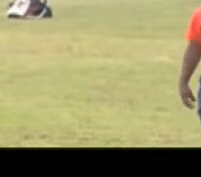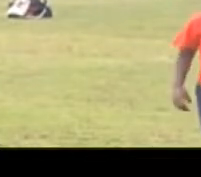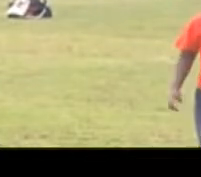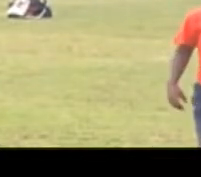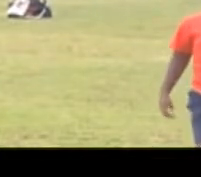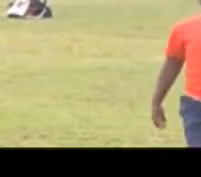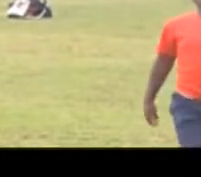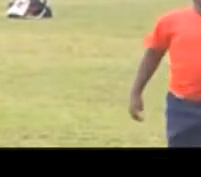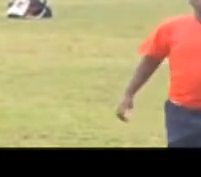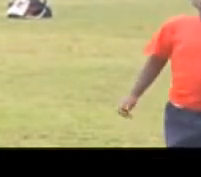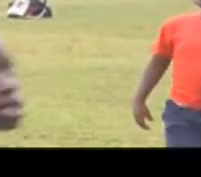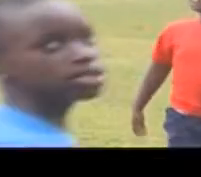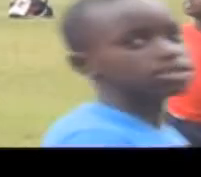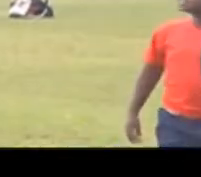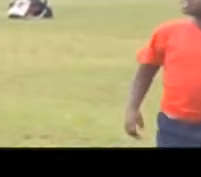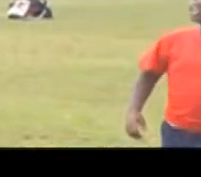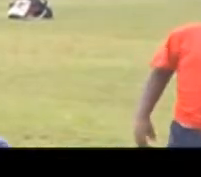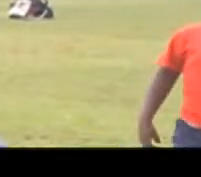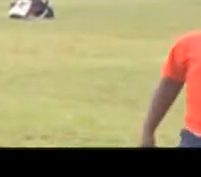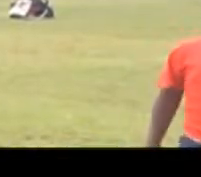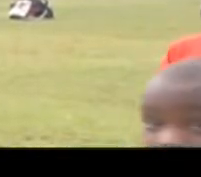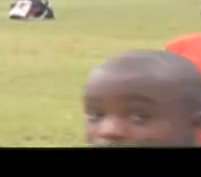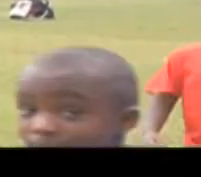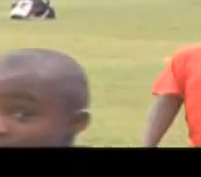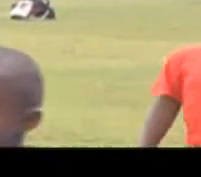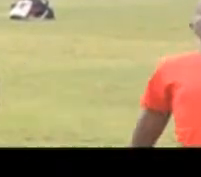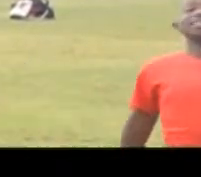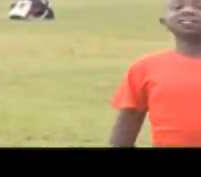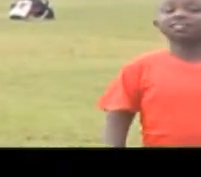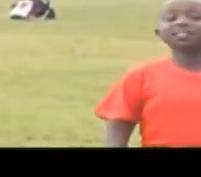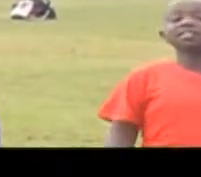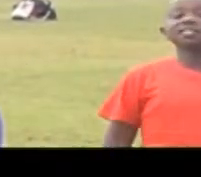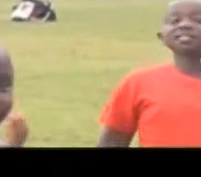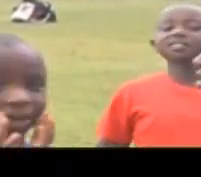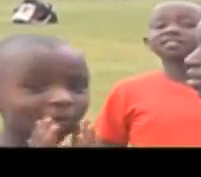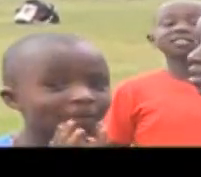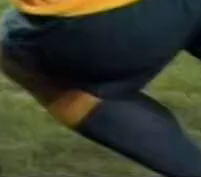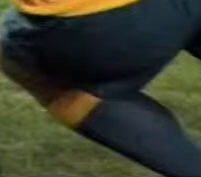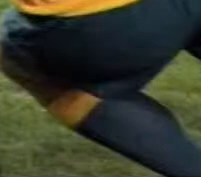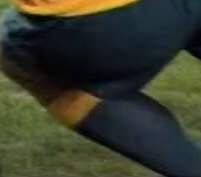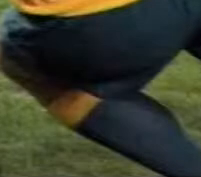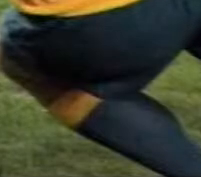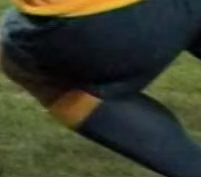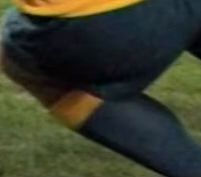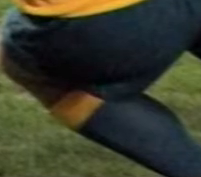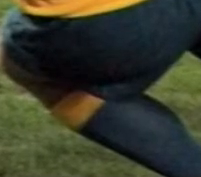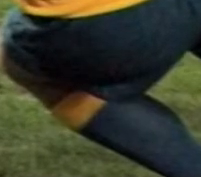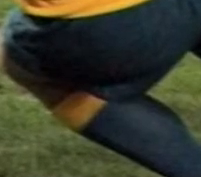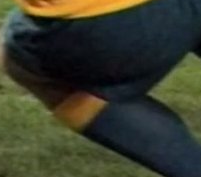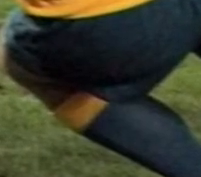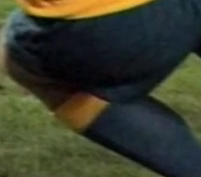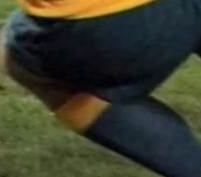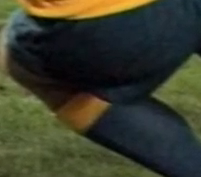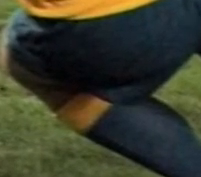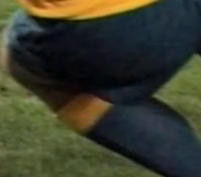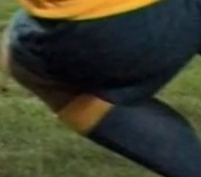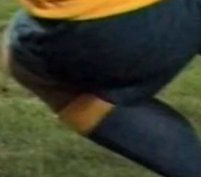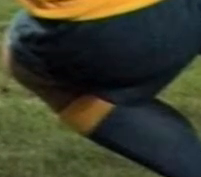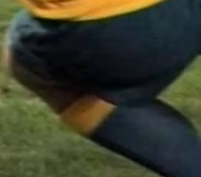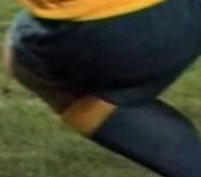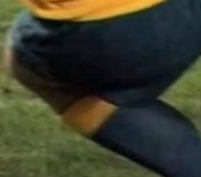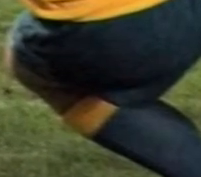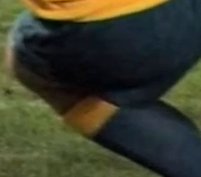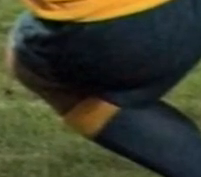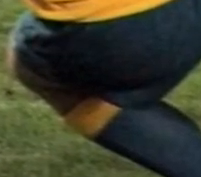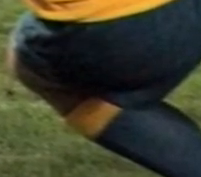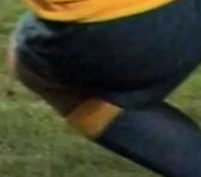it's like I've made people happy, not only in Fiji, but all over the world. His stunning contribution to the shorter version of the